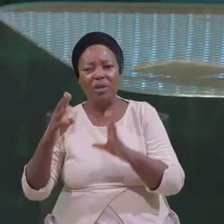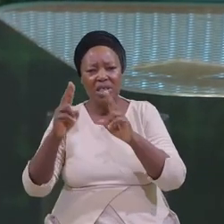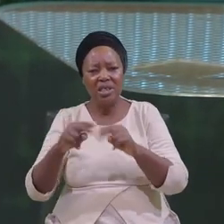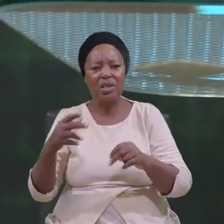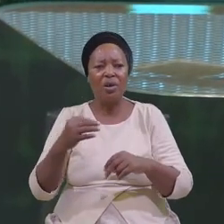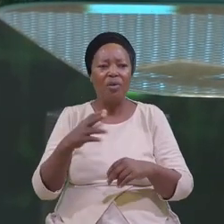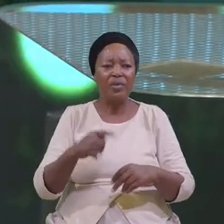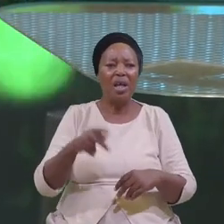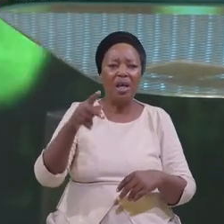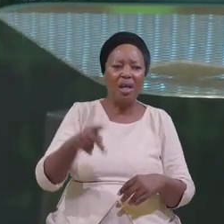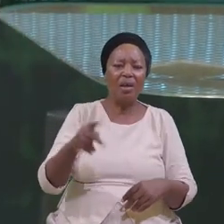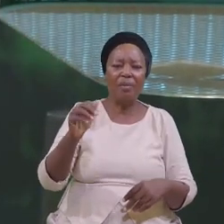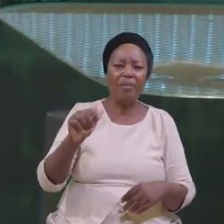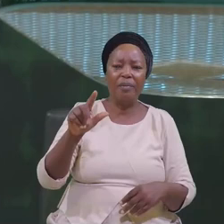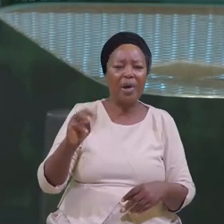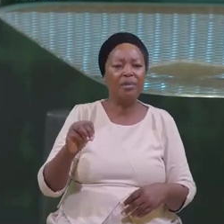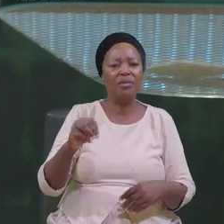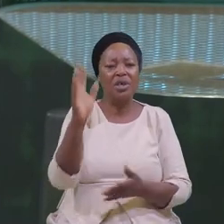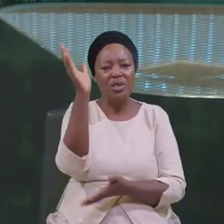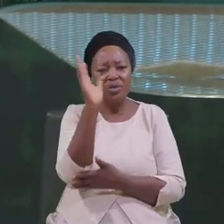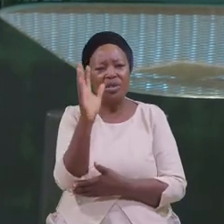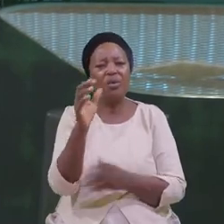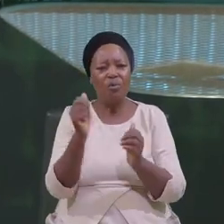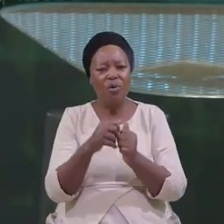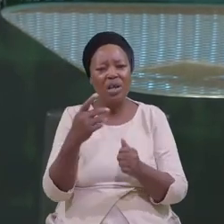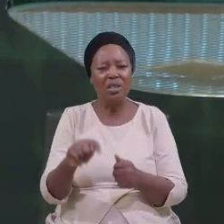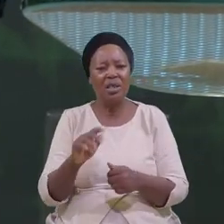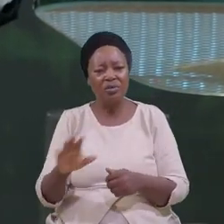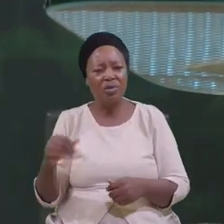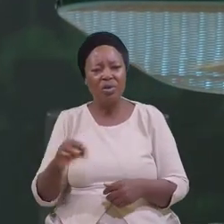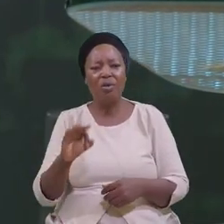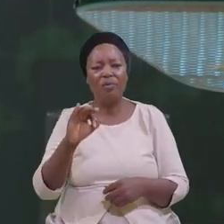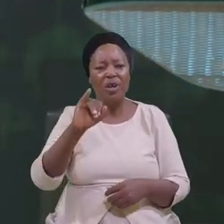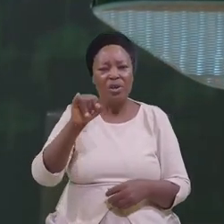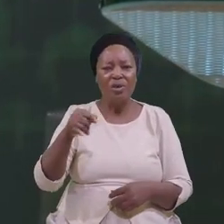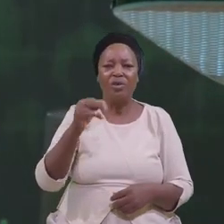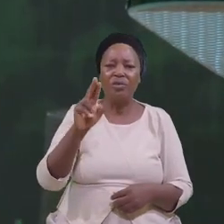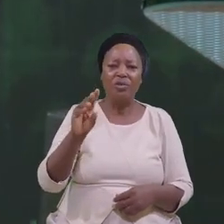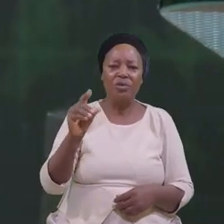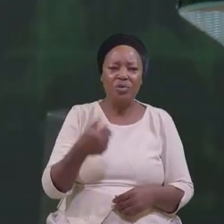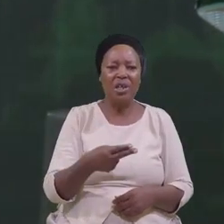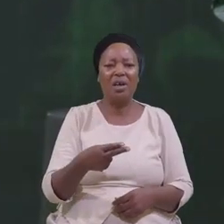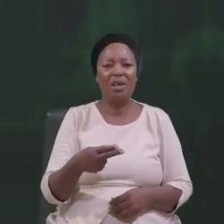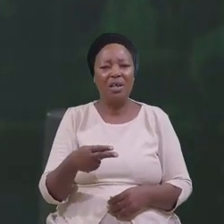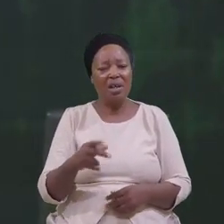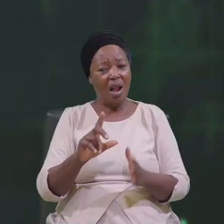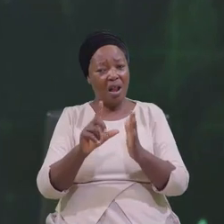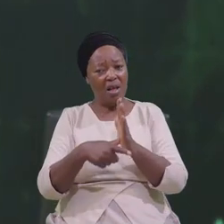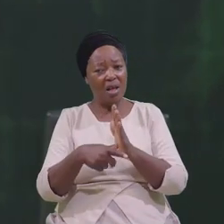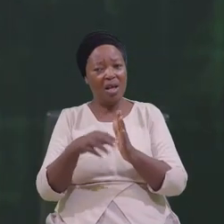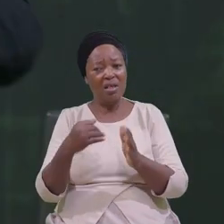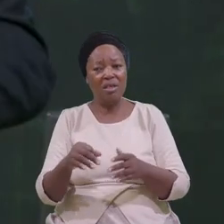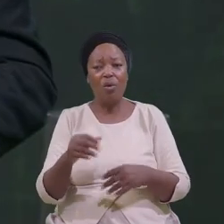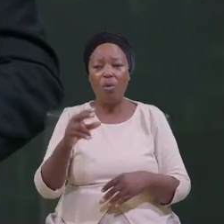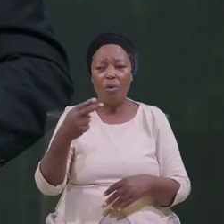with the children of Judah. Eventually, Hobab, the son of Reguel,